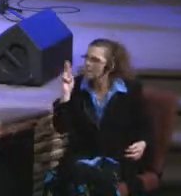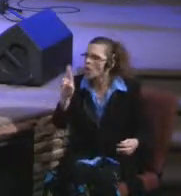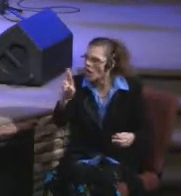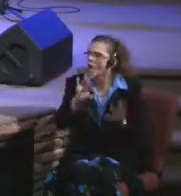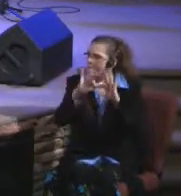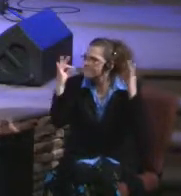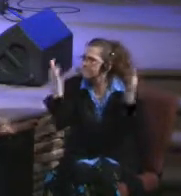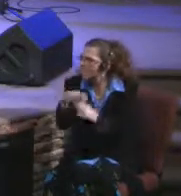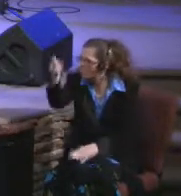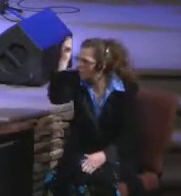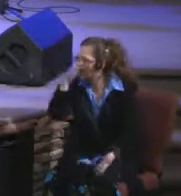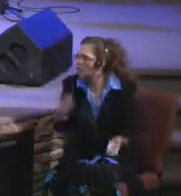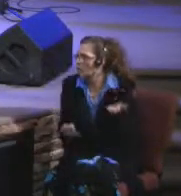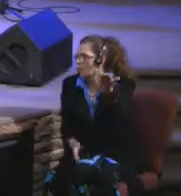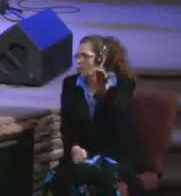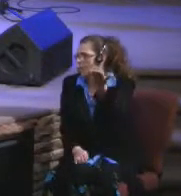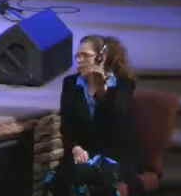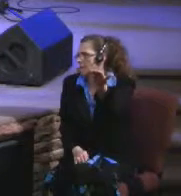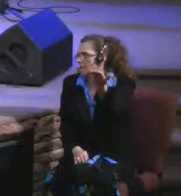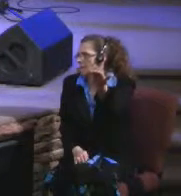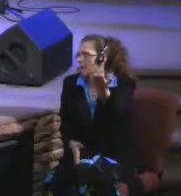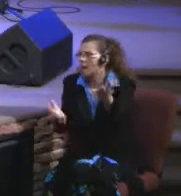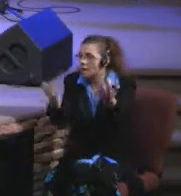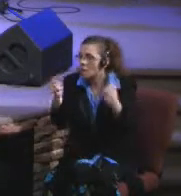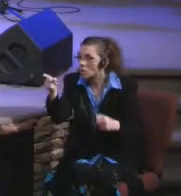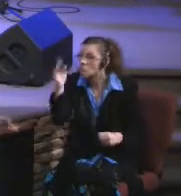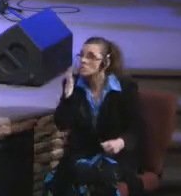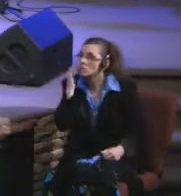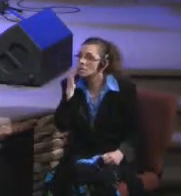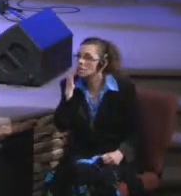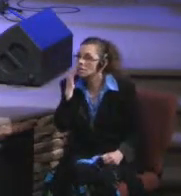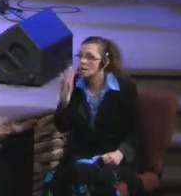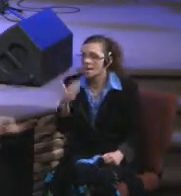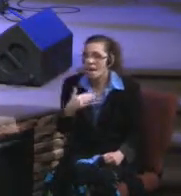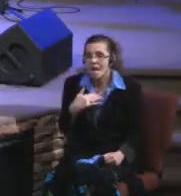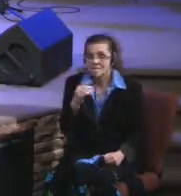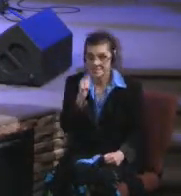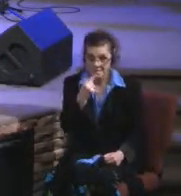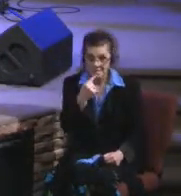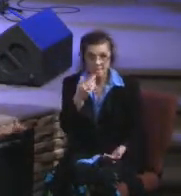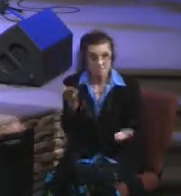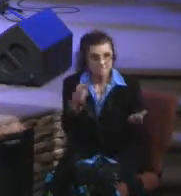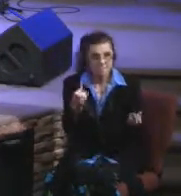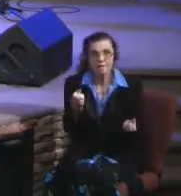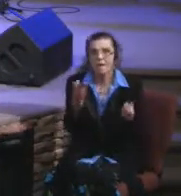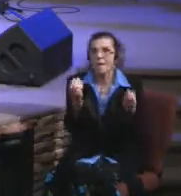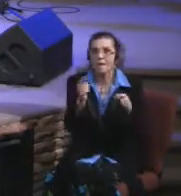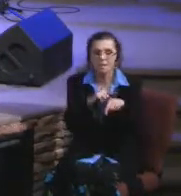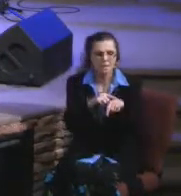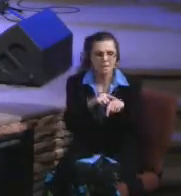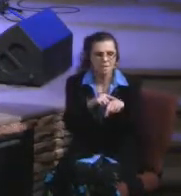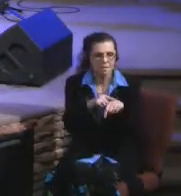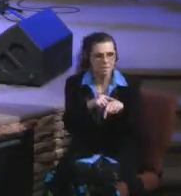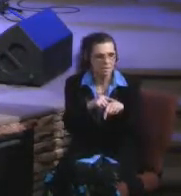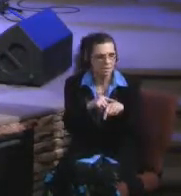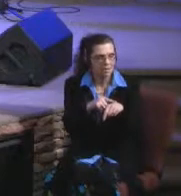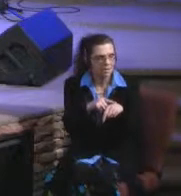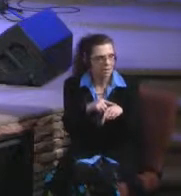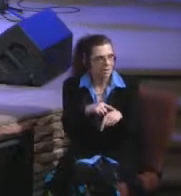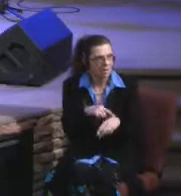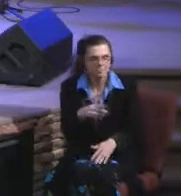the family of God. And I want you to know that I say this frequently, but please don't mistake my